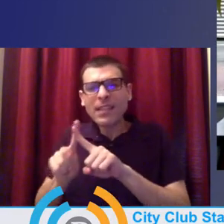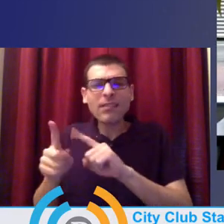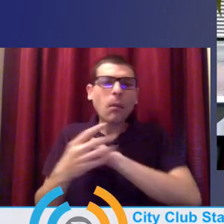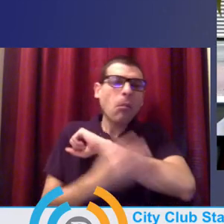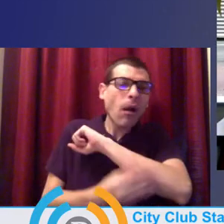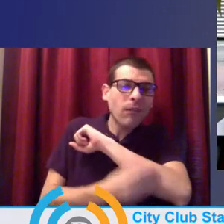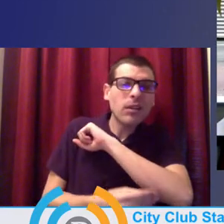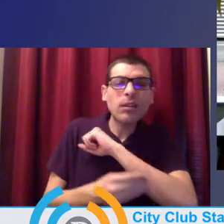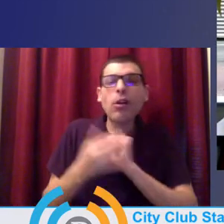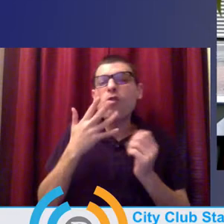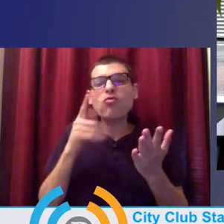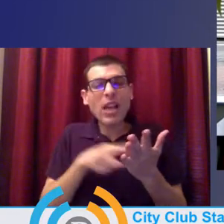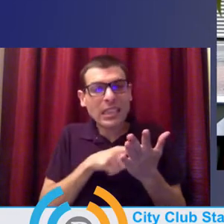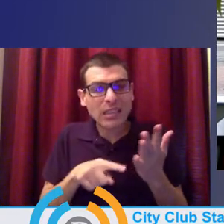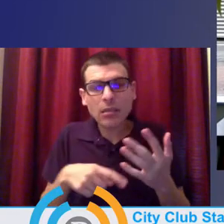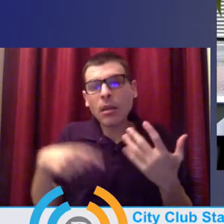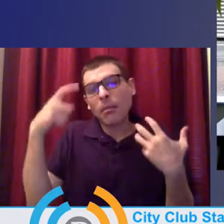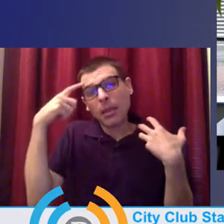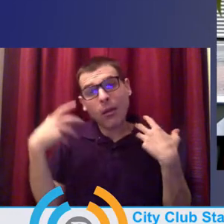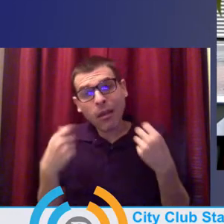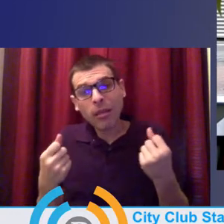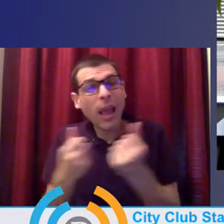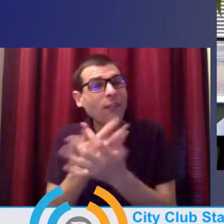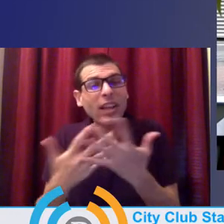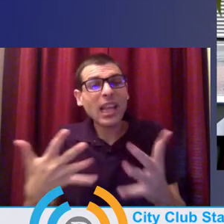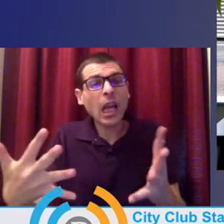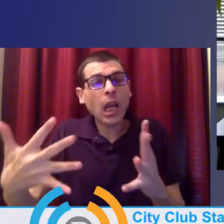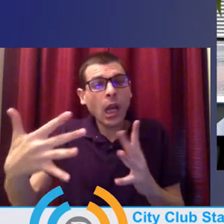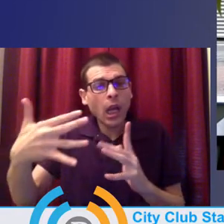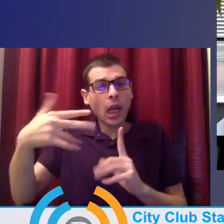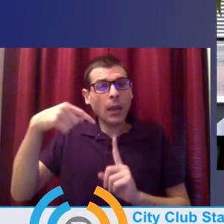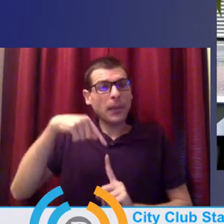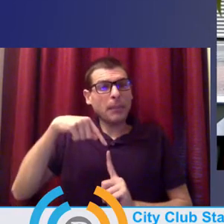racism, mental health issues, alcohol and drugs.